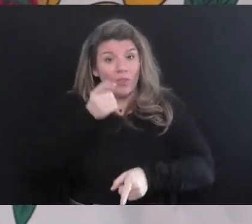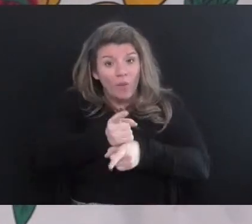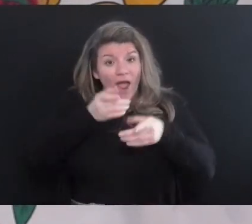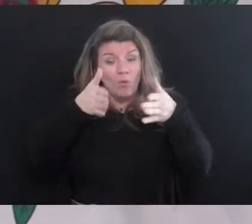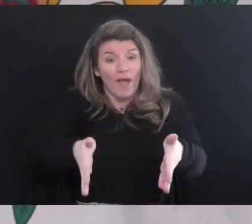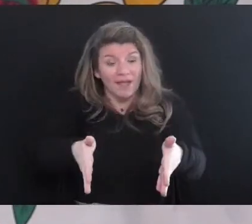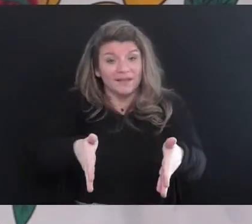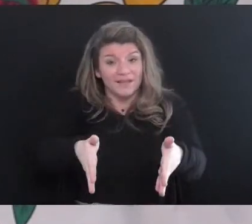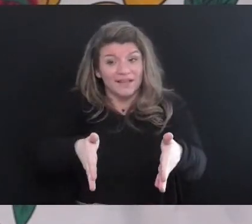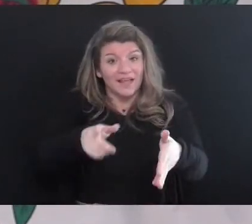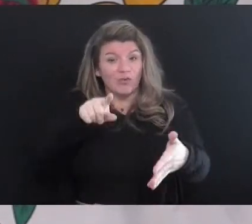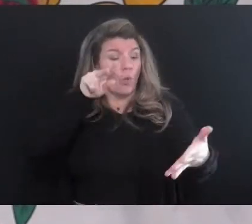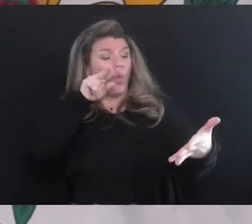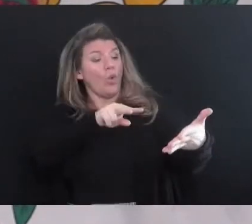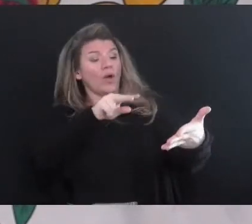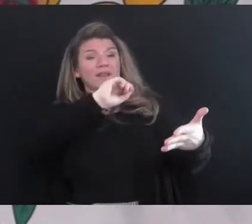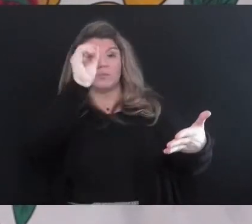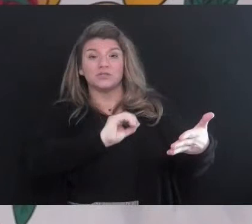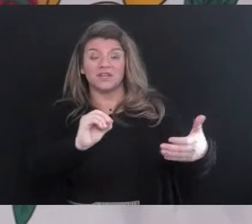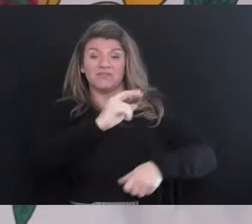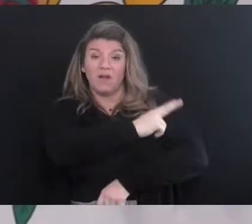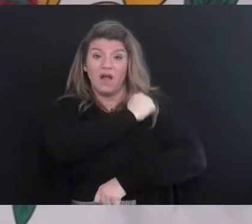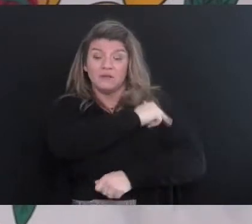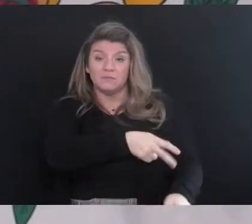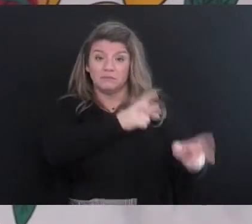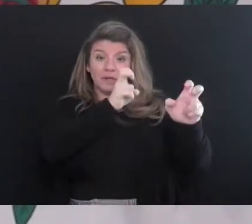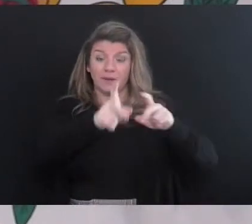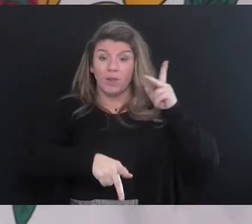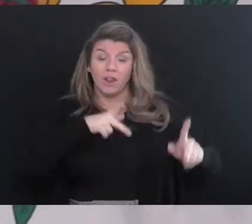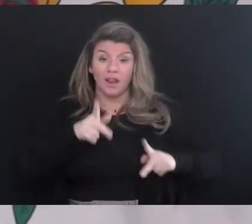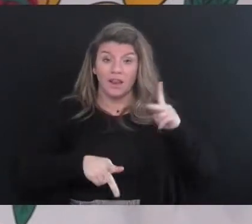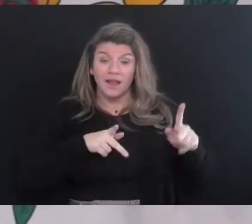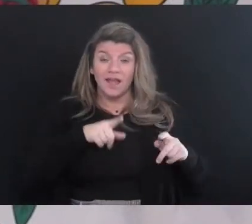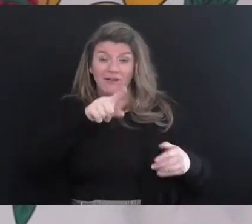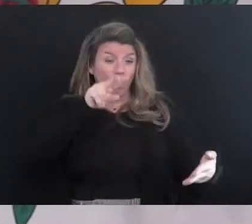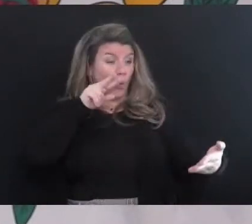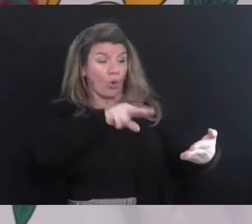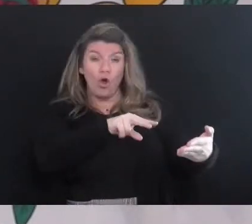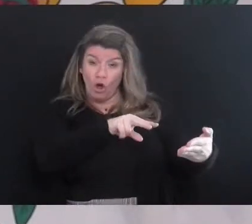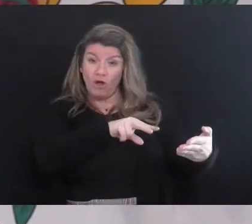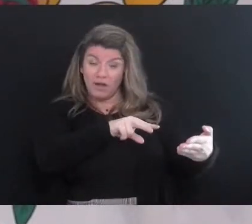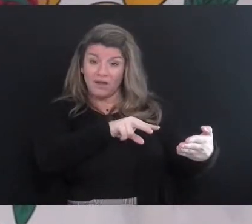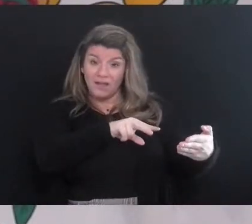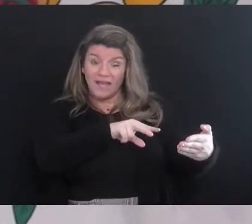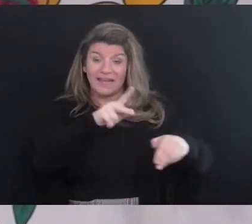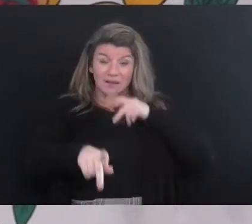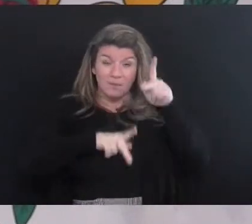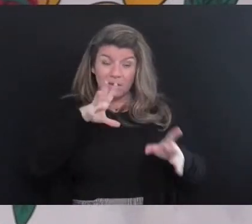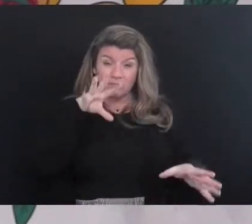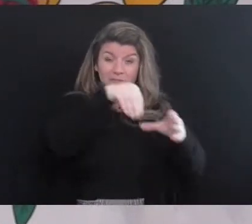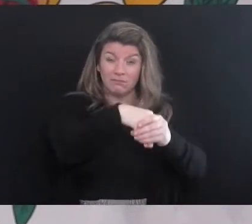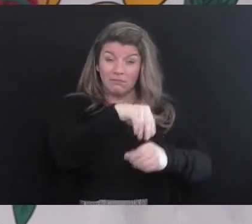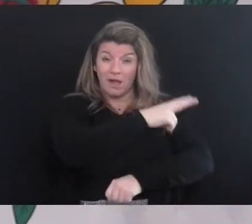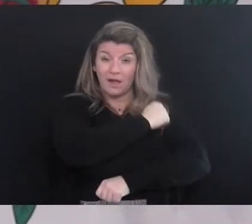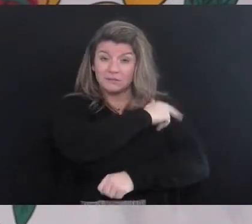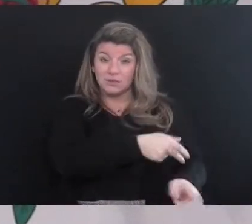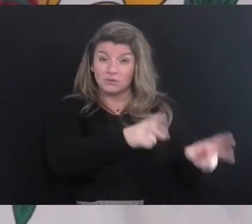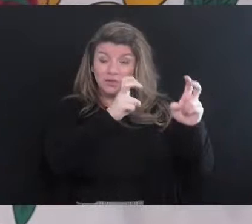looking at the percentage of hospitalized people. If you look at the people that are in the hospital